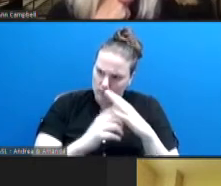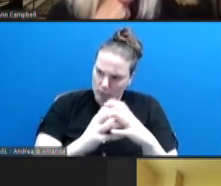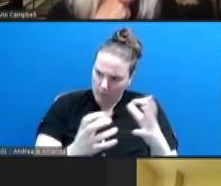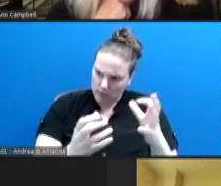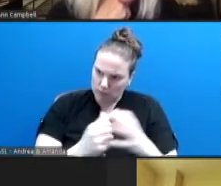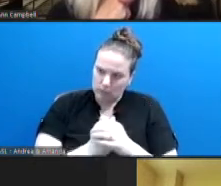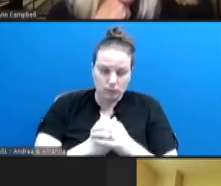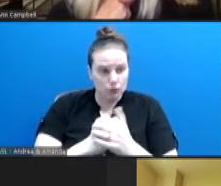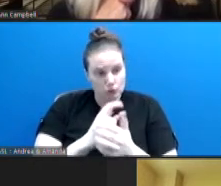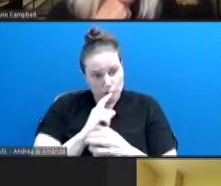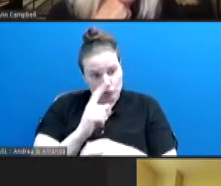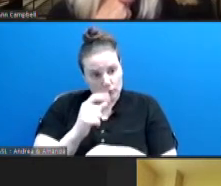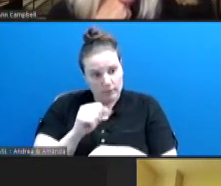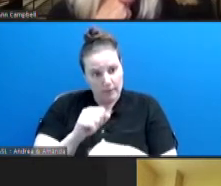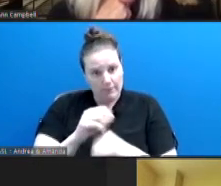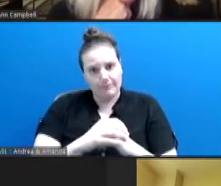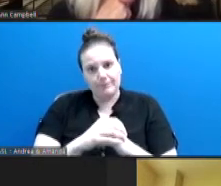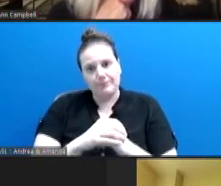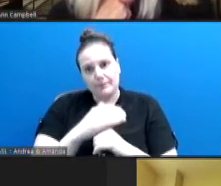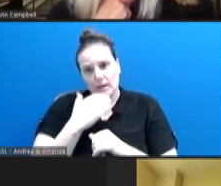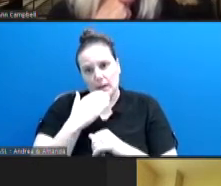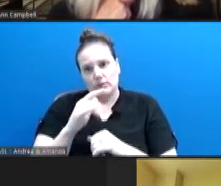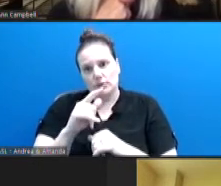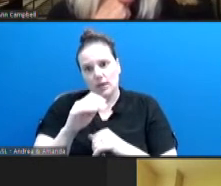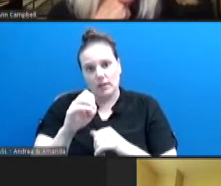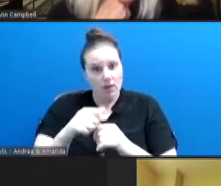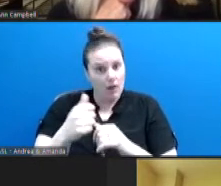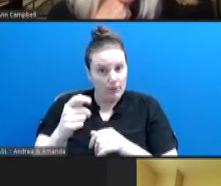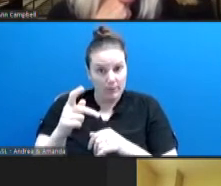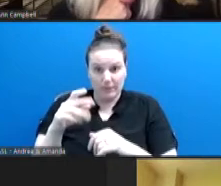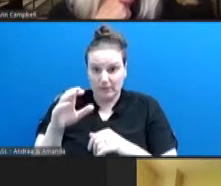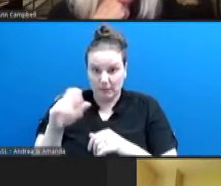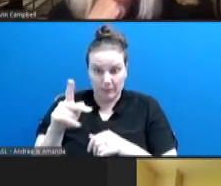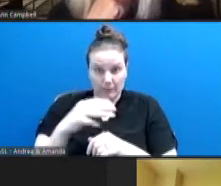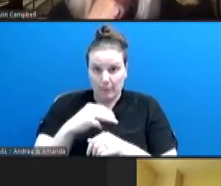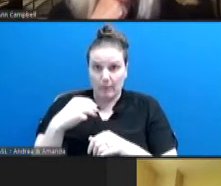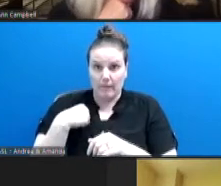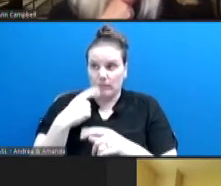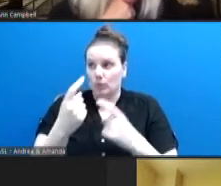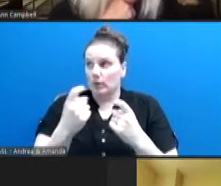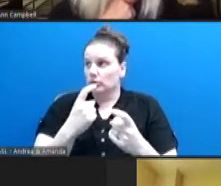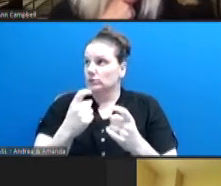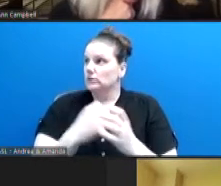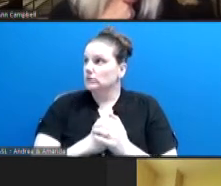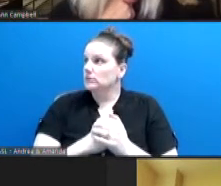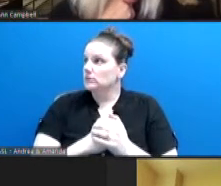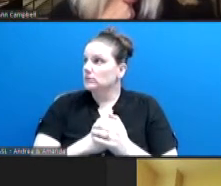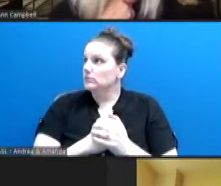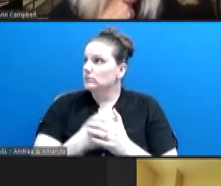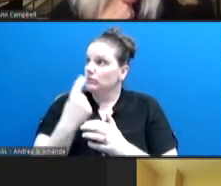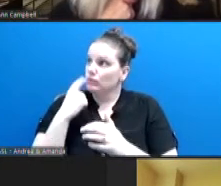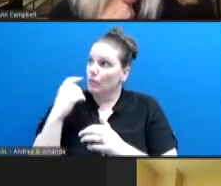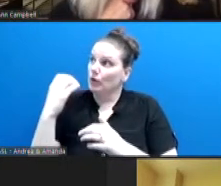that's understood. Okay, thank you very much. Sure. Thank you, Celeste. Do any other PCCEP members have any questions for Chief